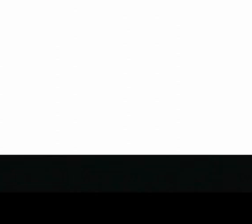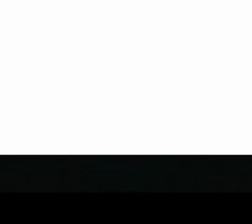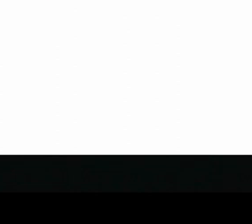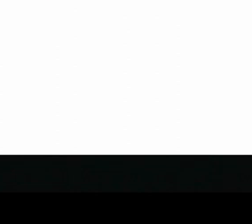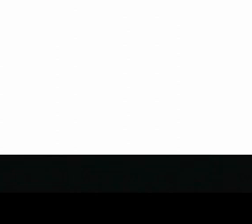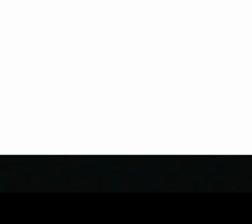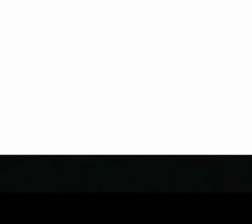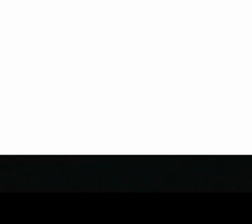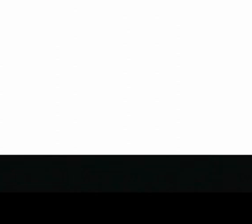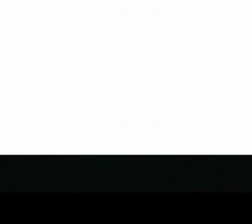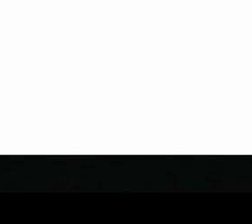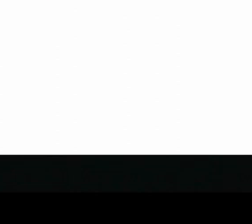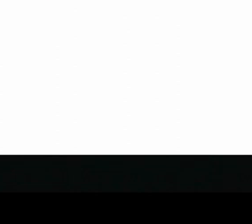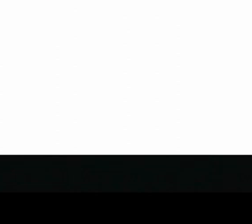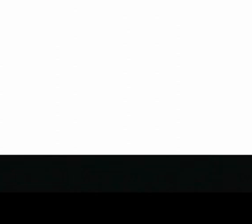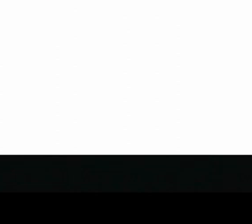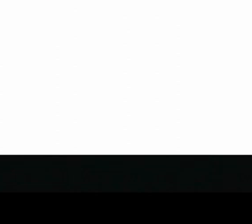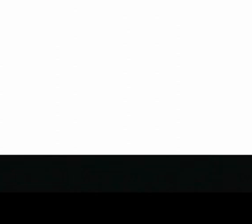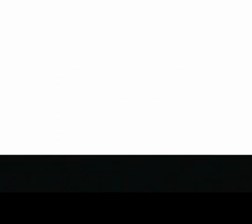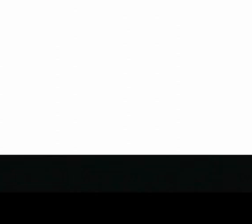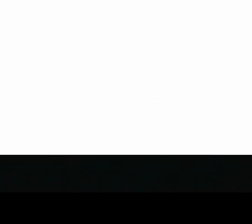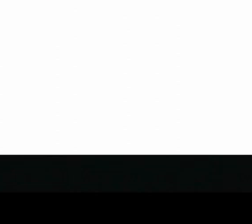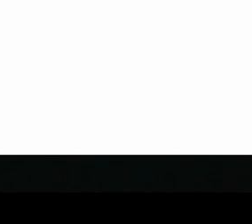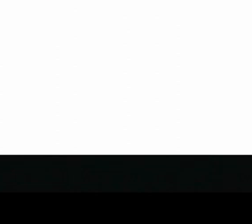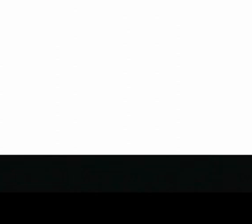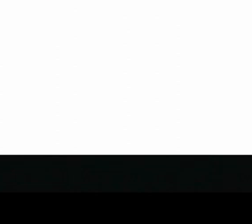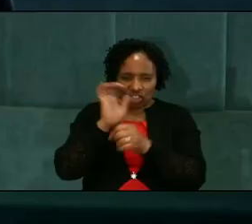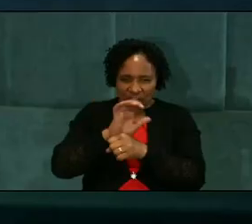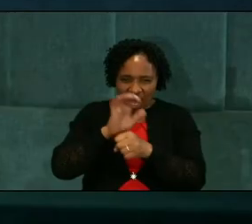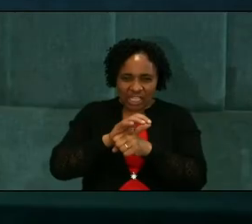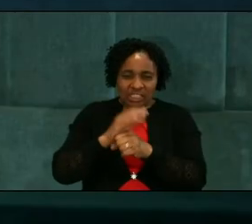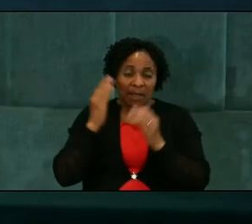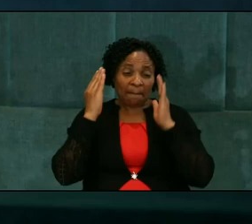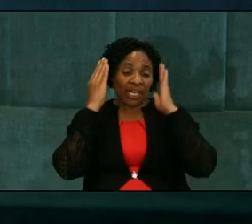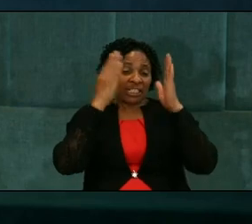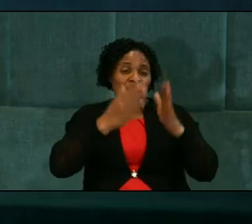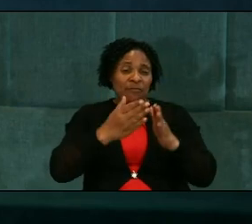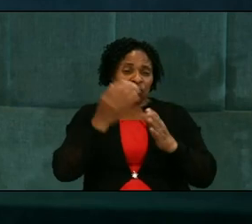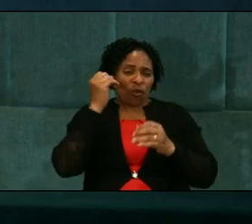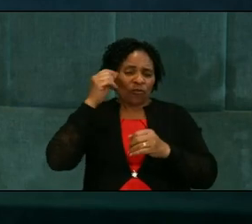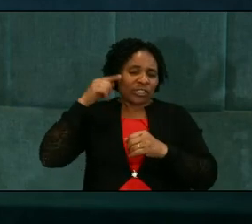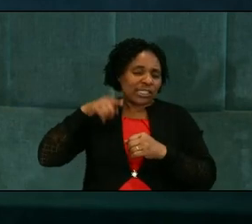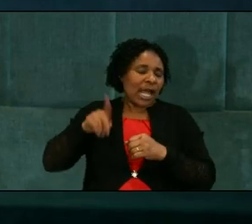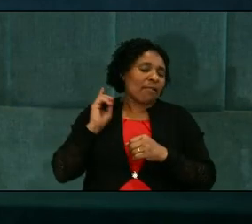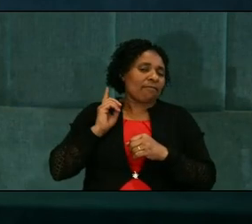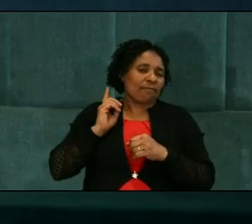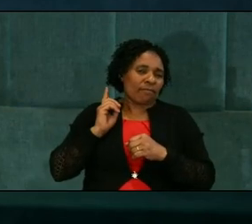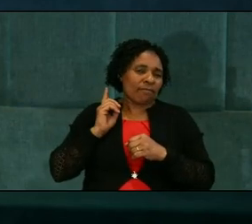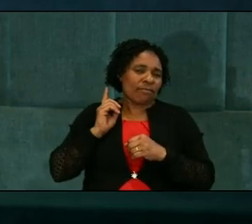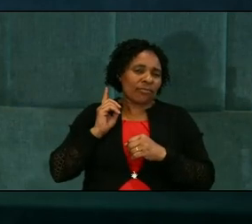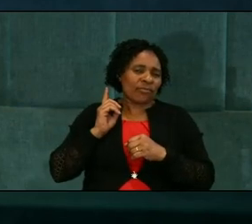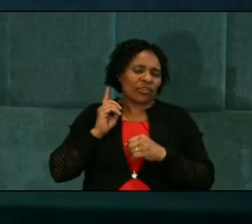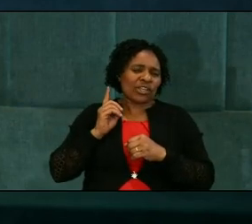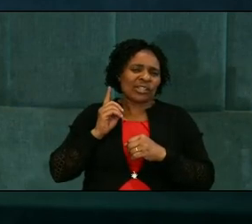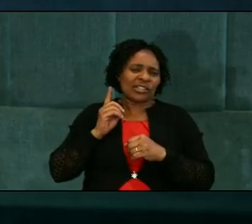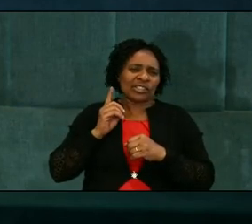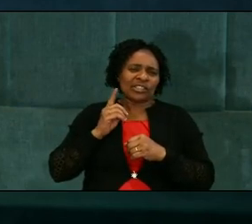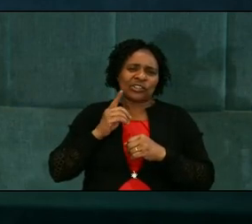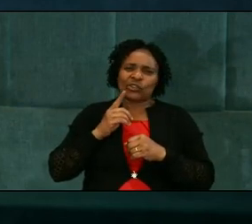it that the church's perception of itself is so